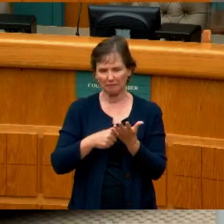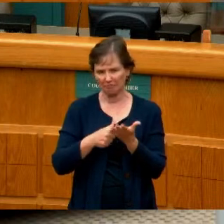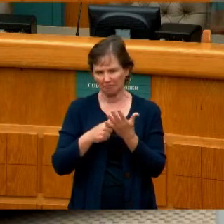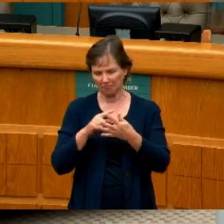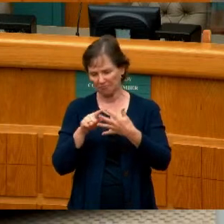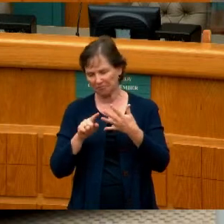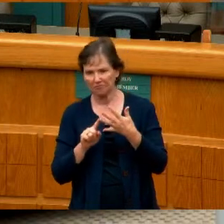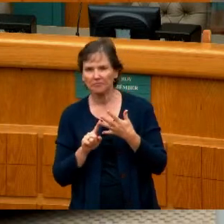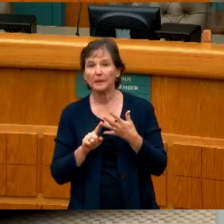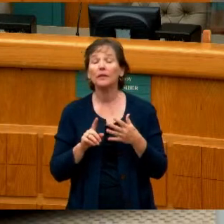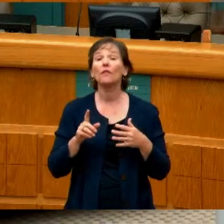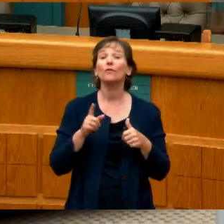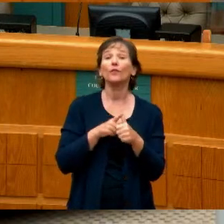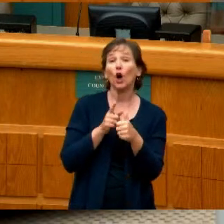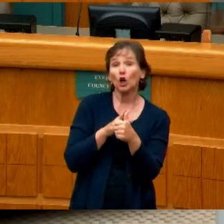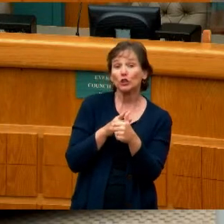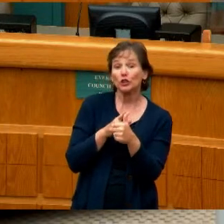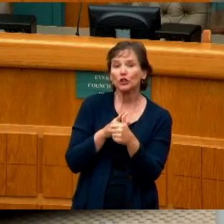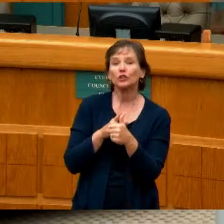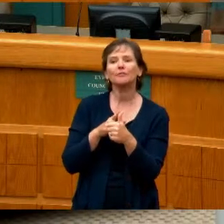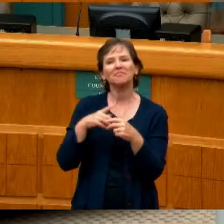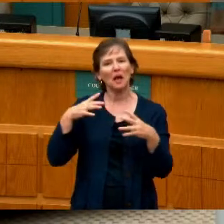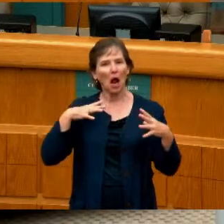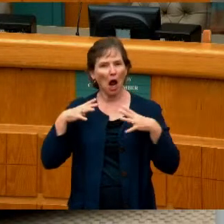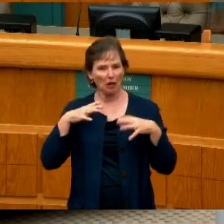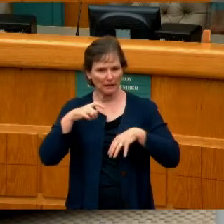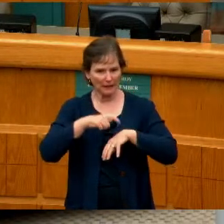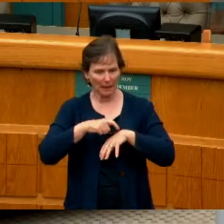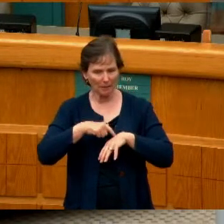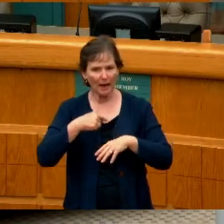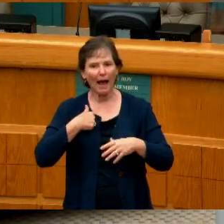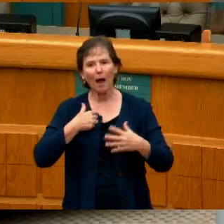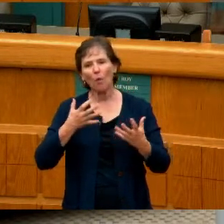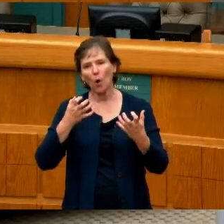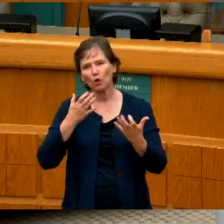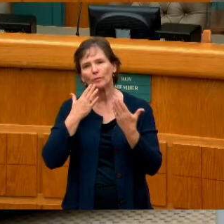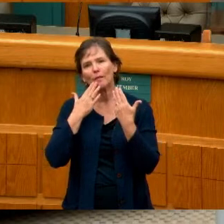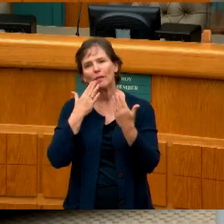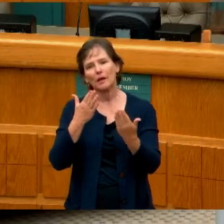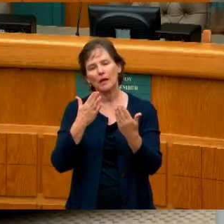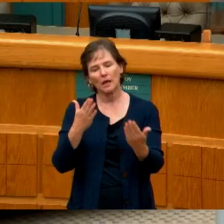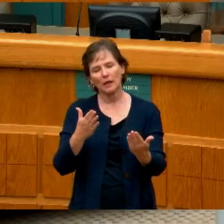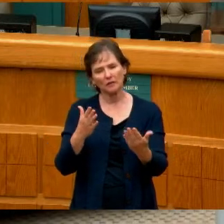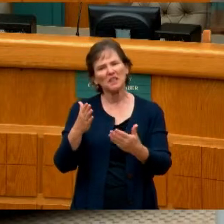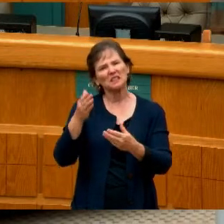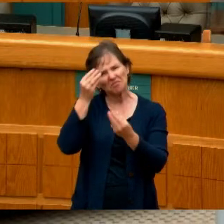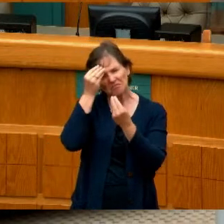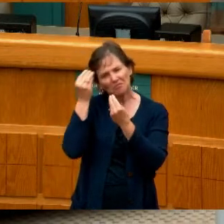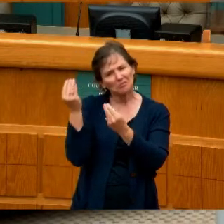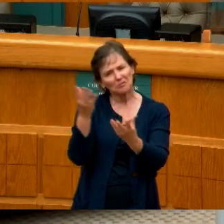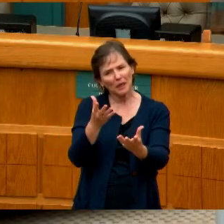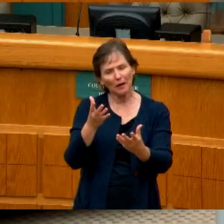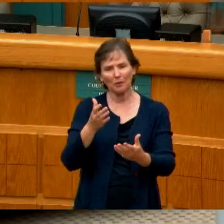about runoff election safety. So first, as we head into this holiday week, like the mayor said, I